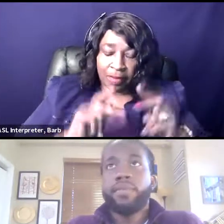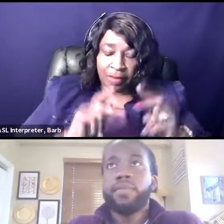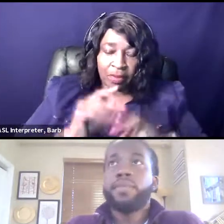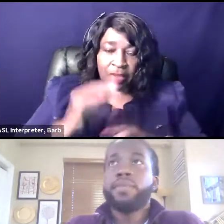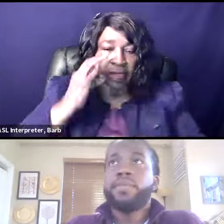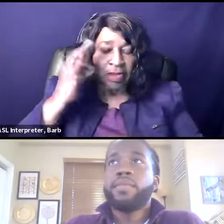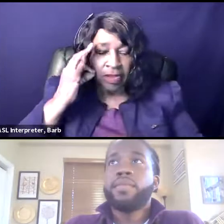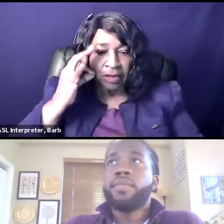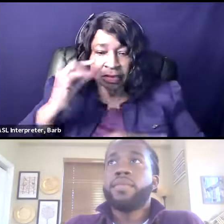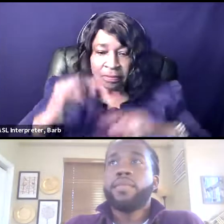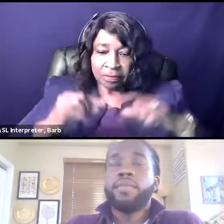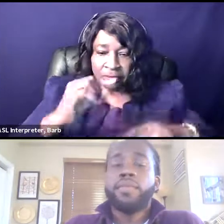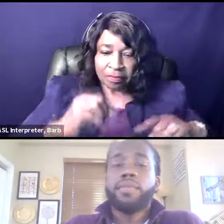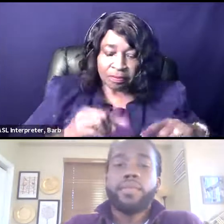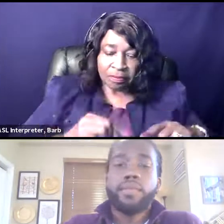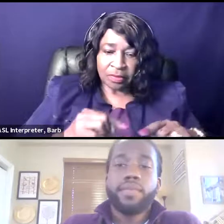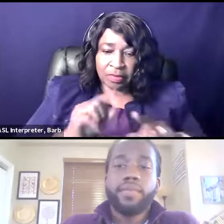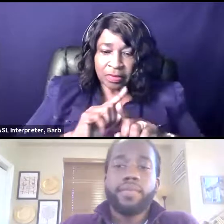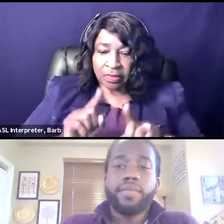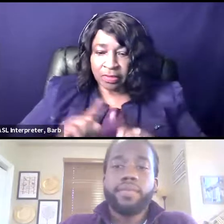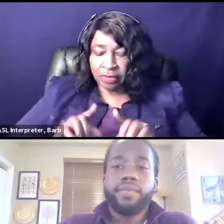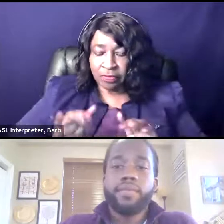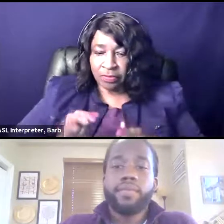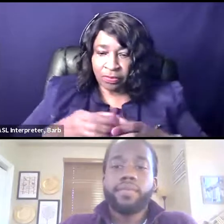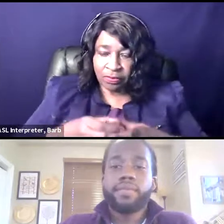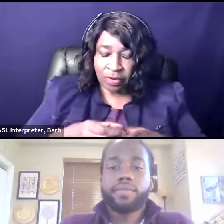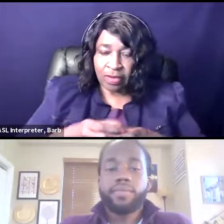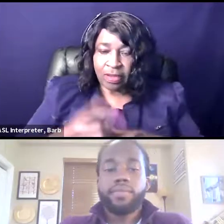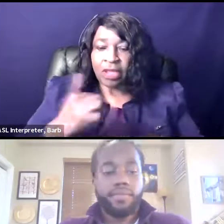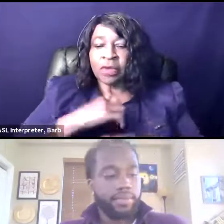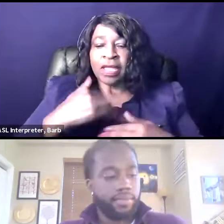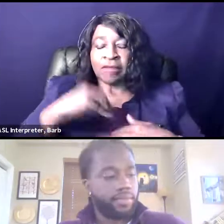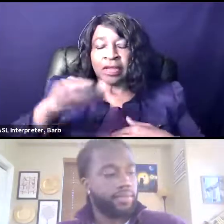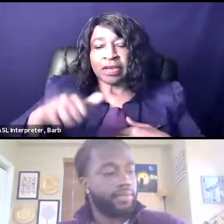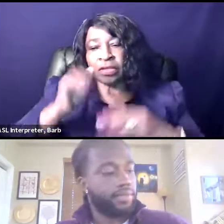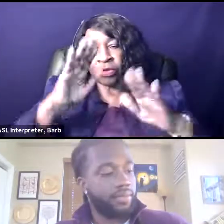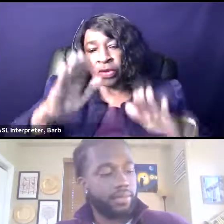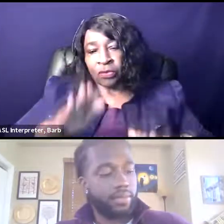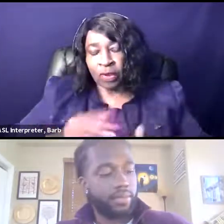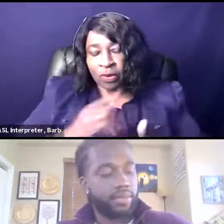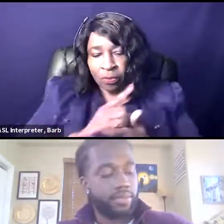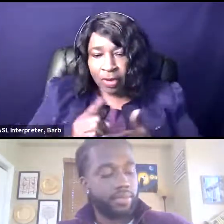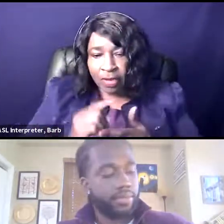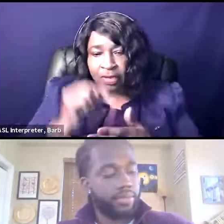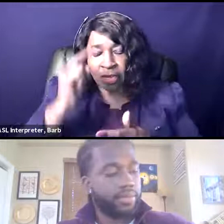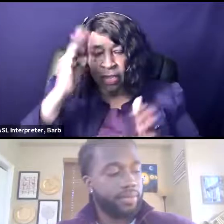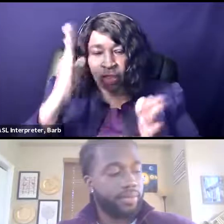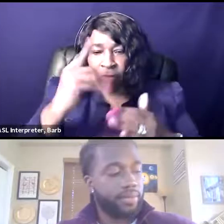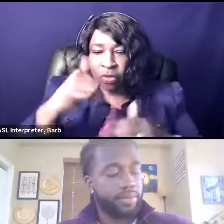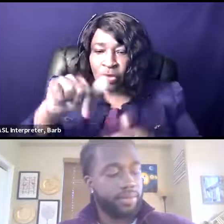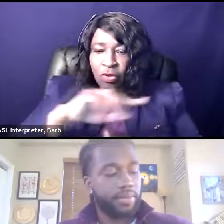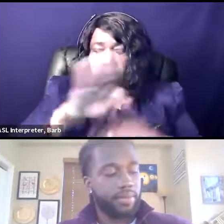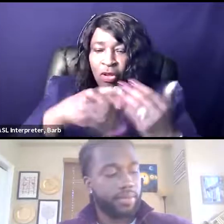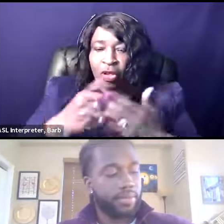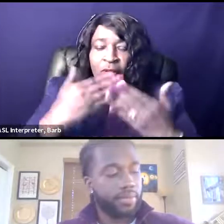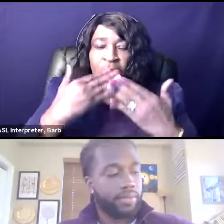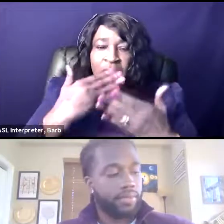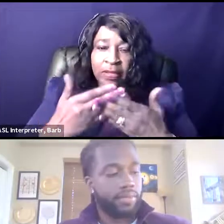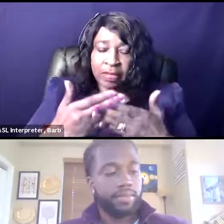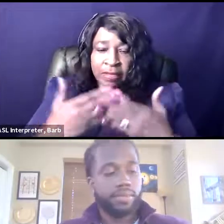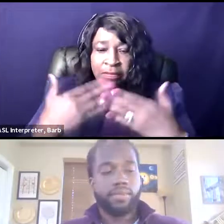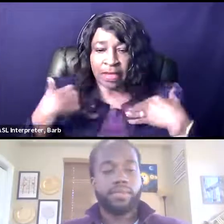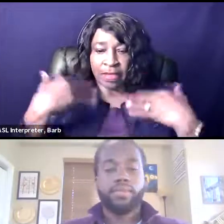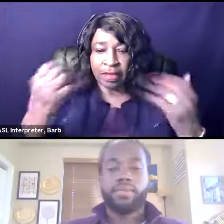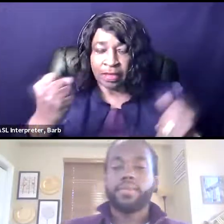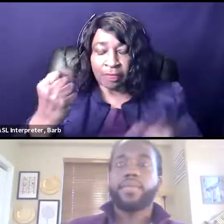Menominee, Miami, and Ho-Chunk nations. We have another great week. I hope that you're all good and happy and healthy. This Friday, we have